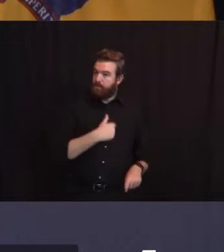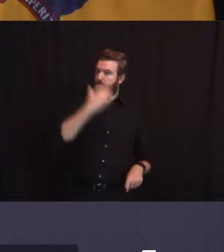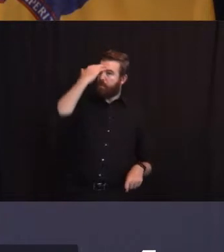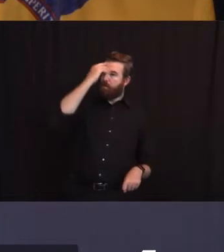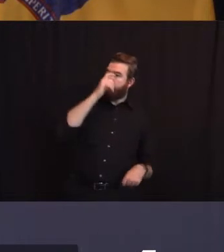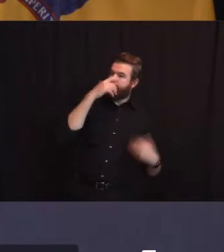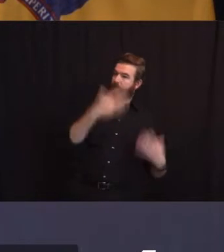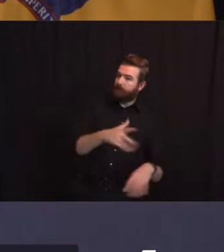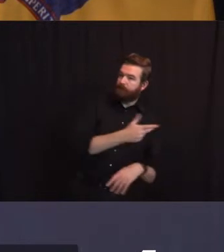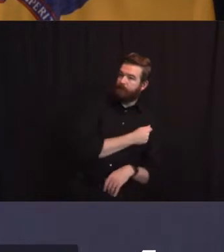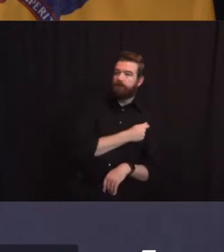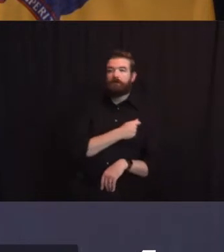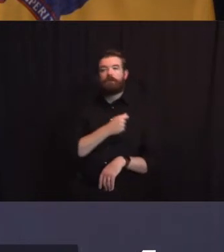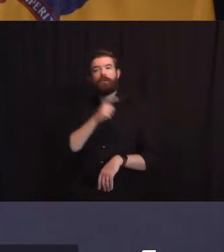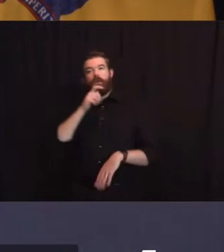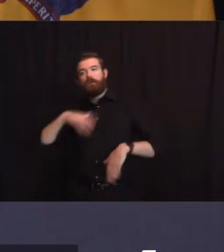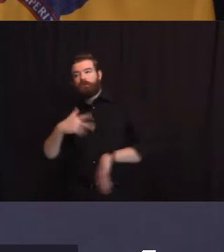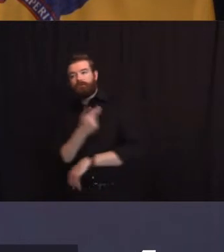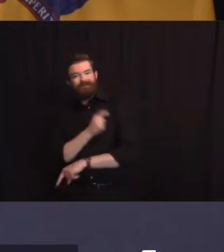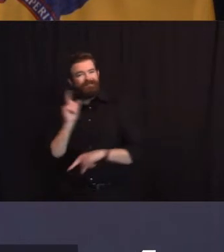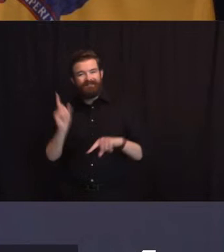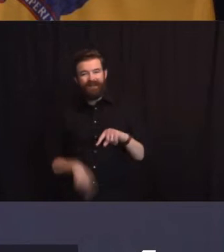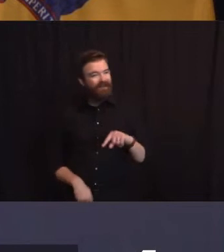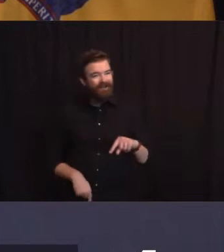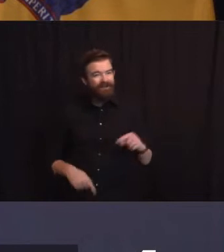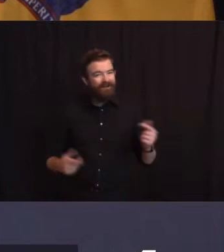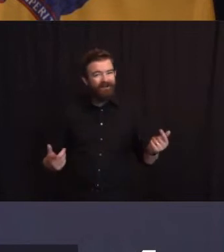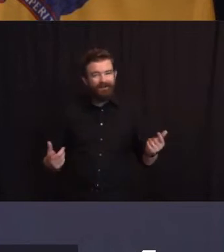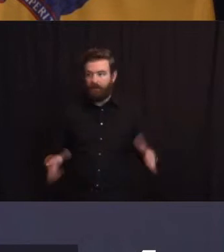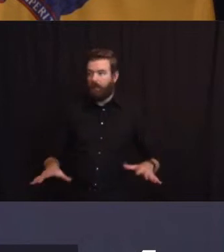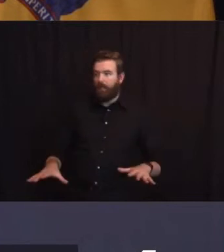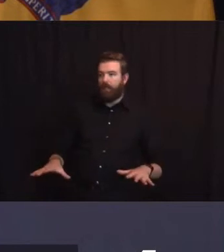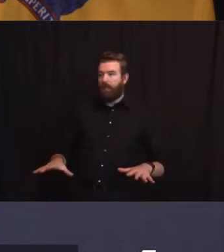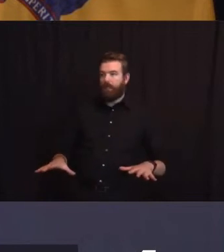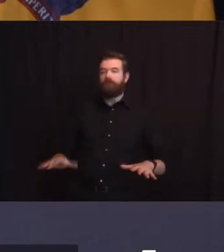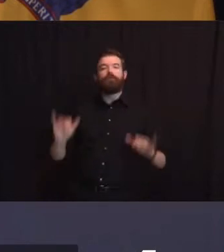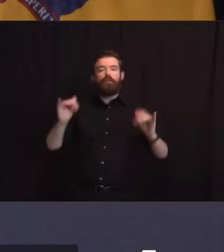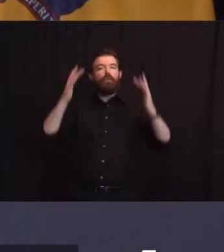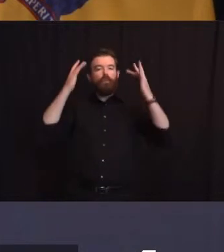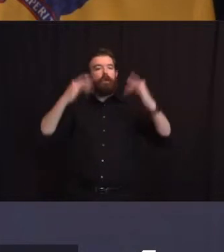true, and until you have more conviction on that first statement,